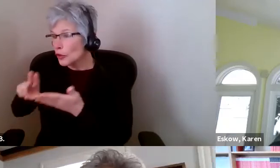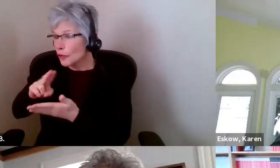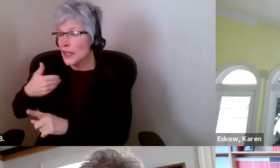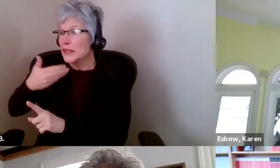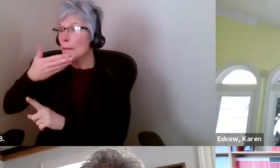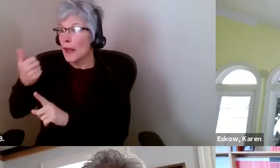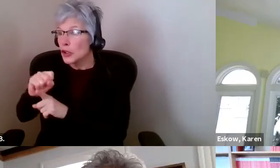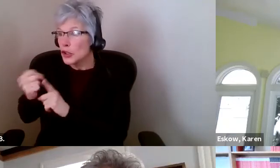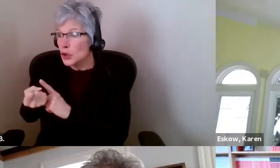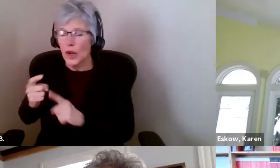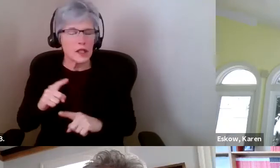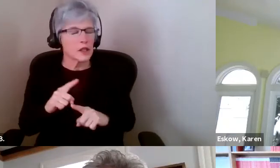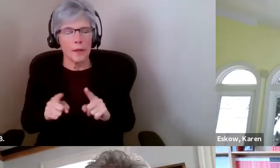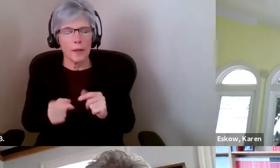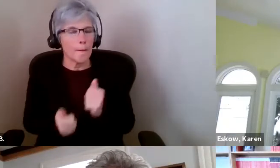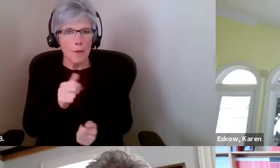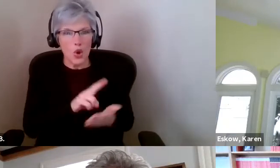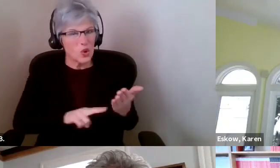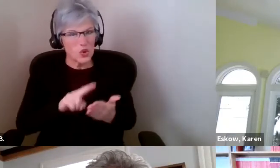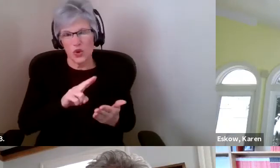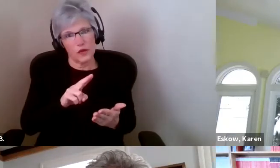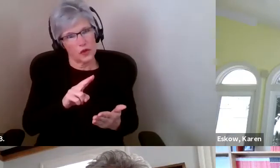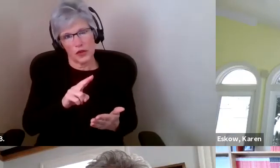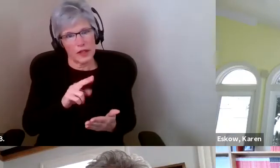are not as well off as Towson is.